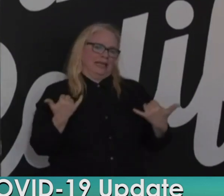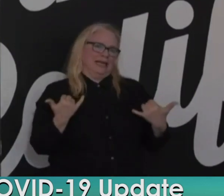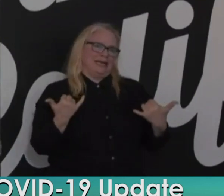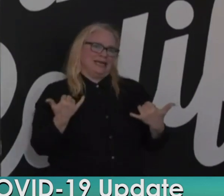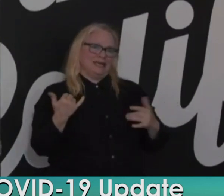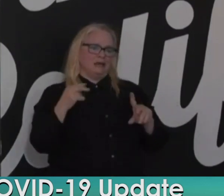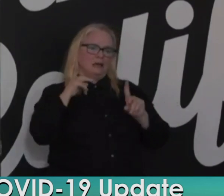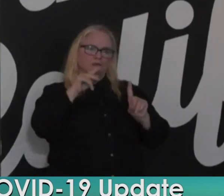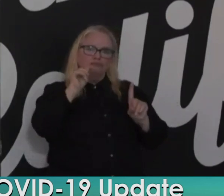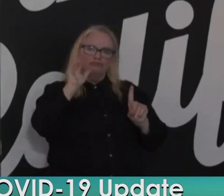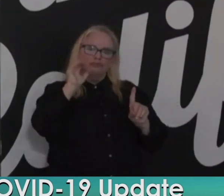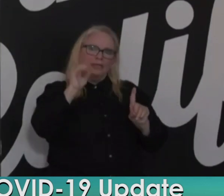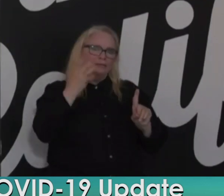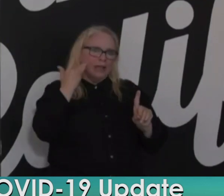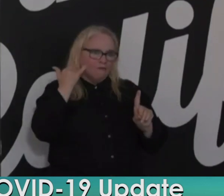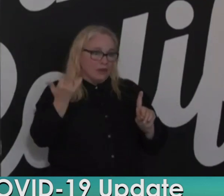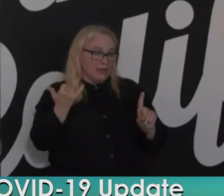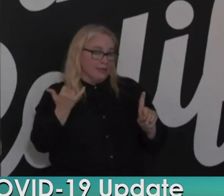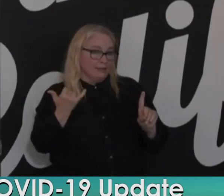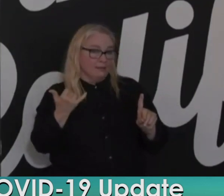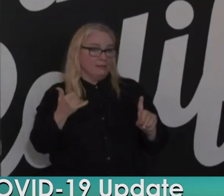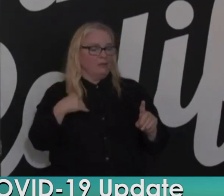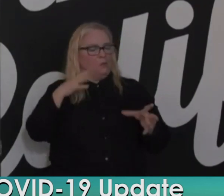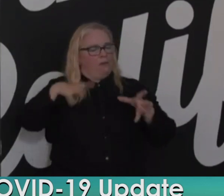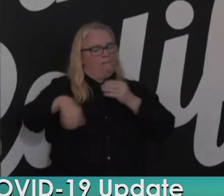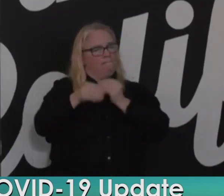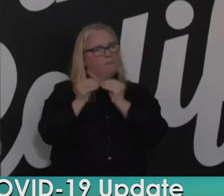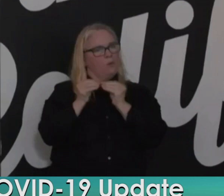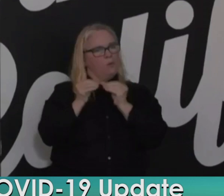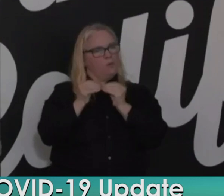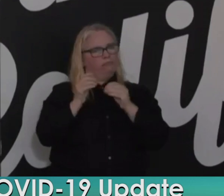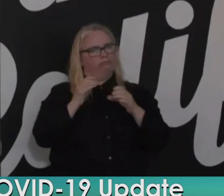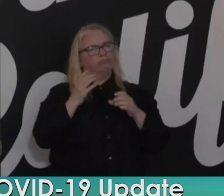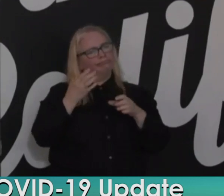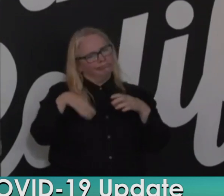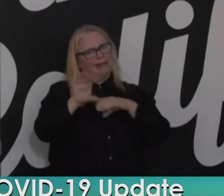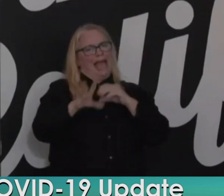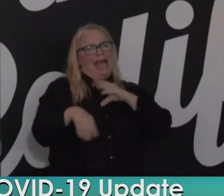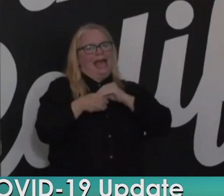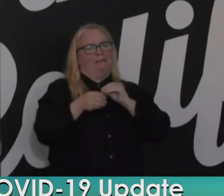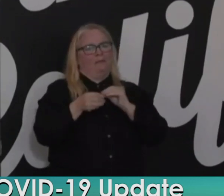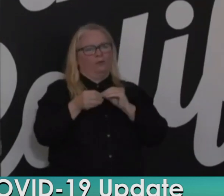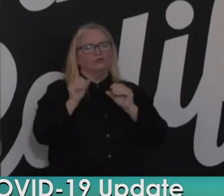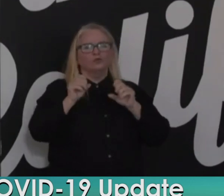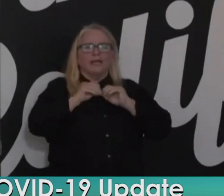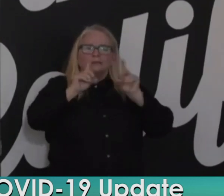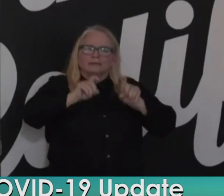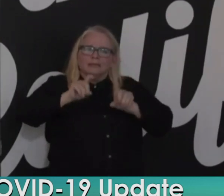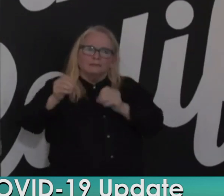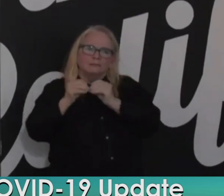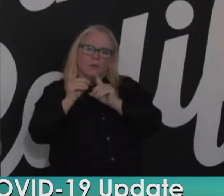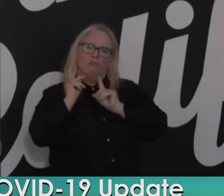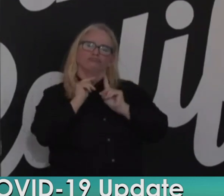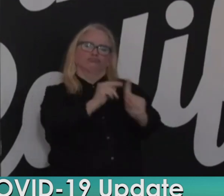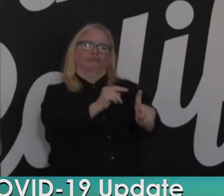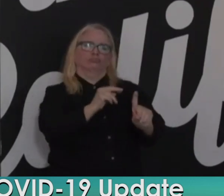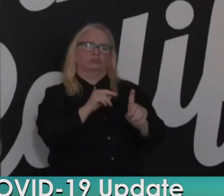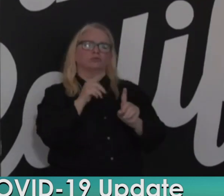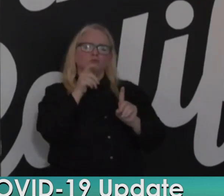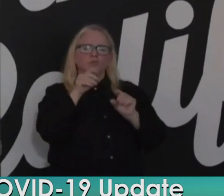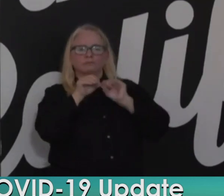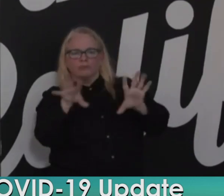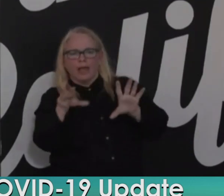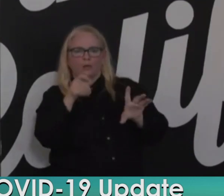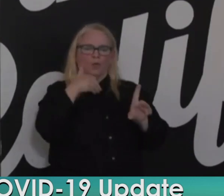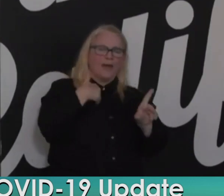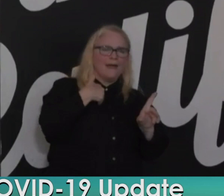California. That augmented resource will allow us to move into this phase with our capacity in real time to determine